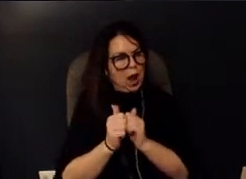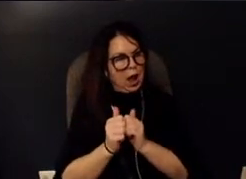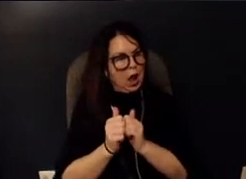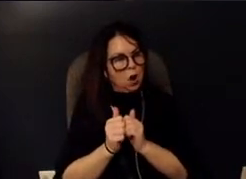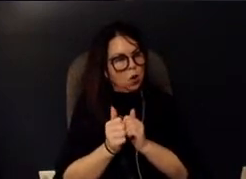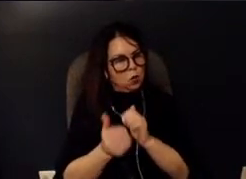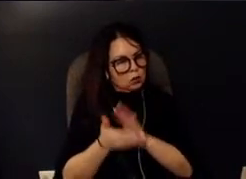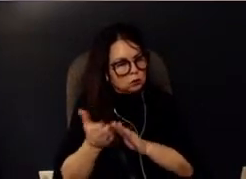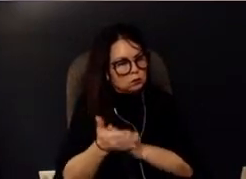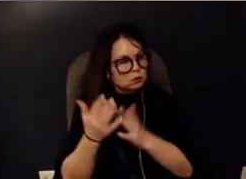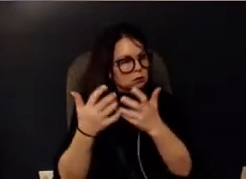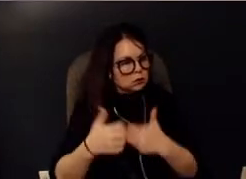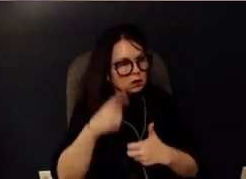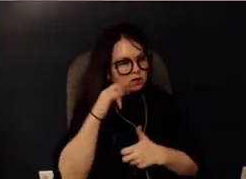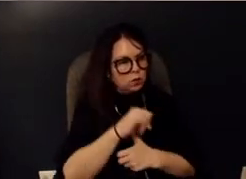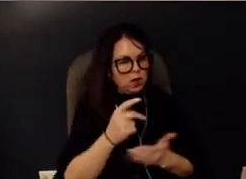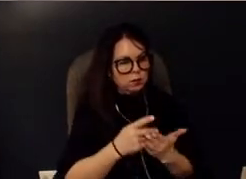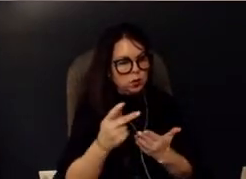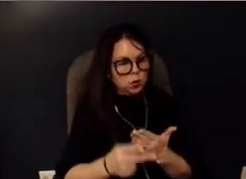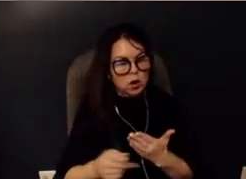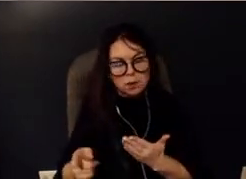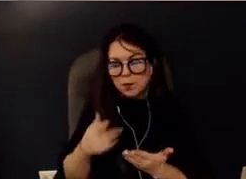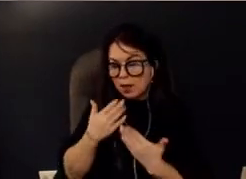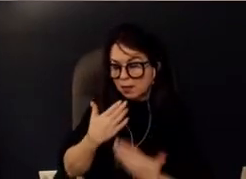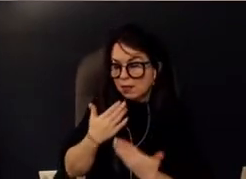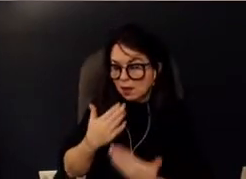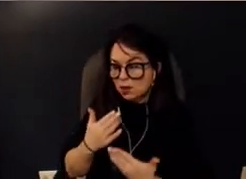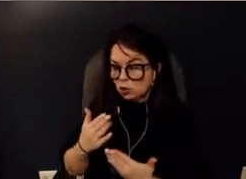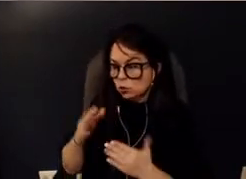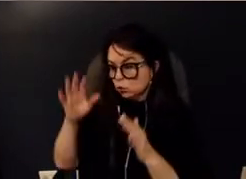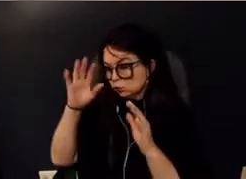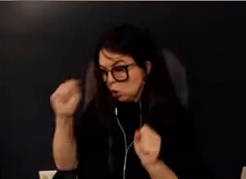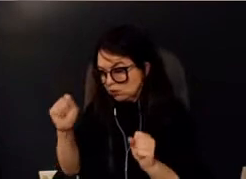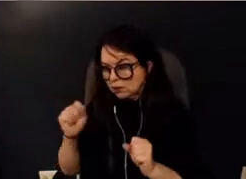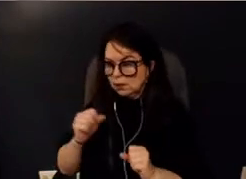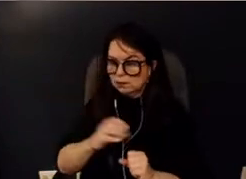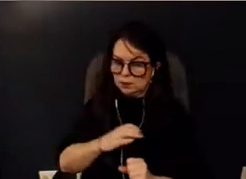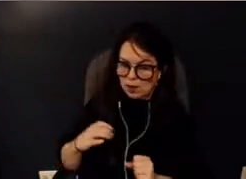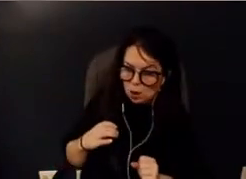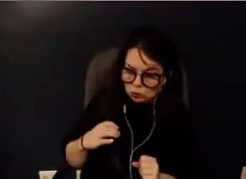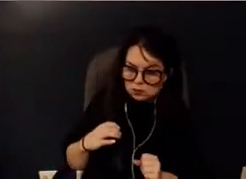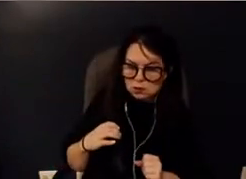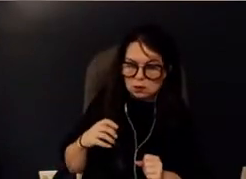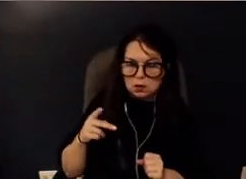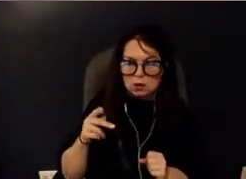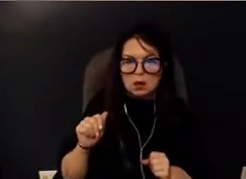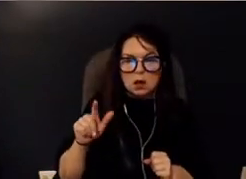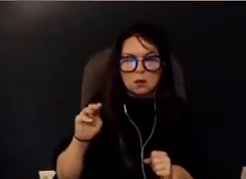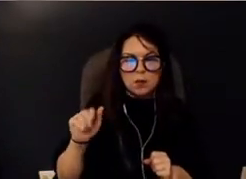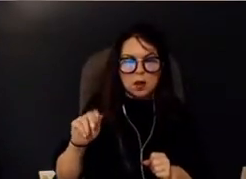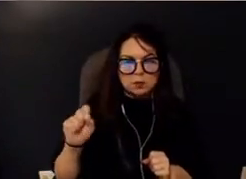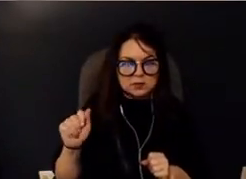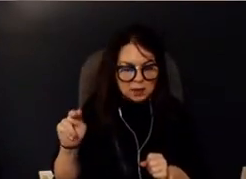Thank you, Council President and Councilmember Palmisano. So